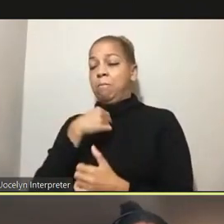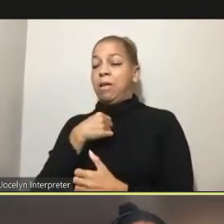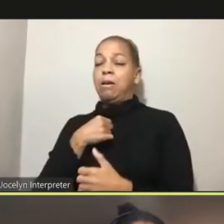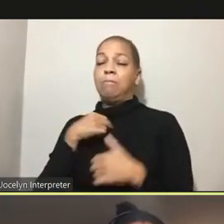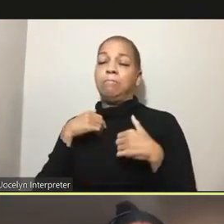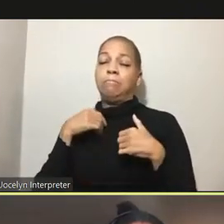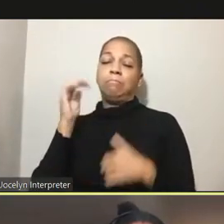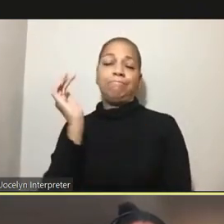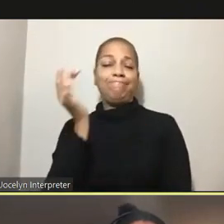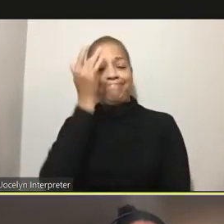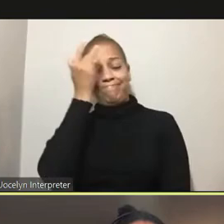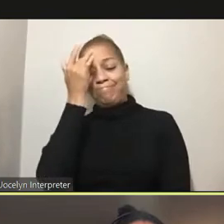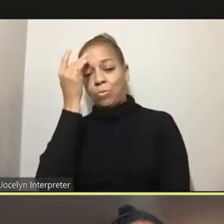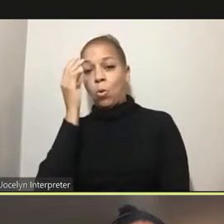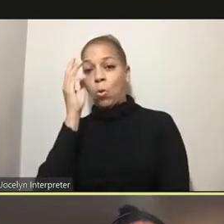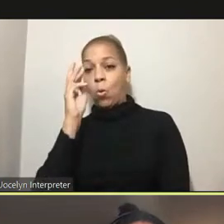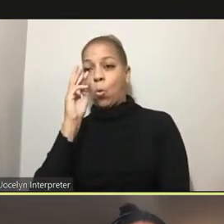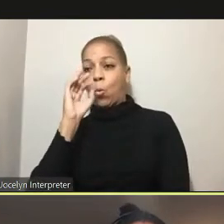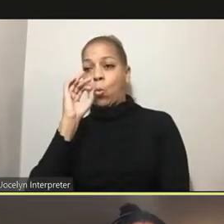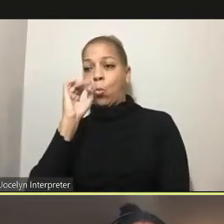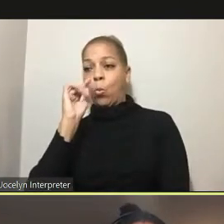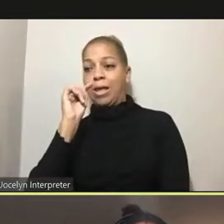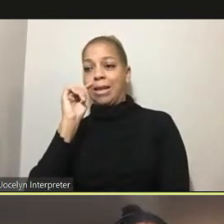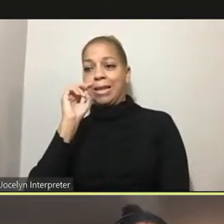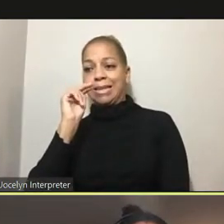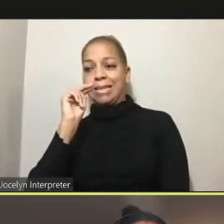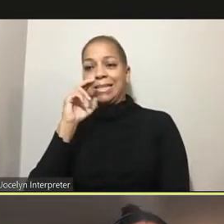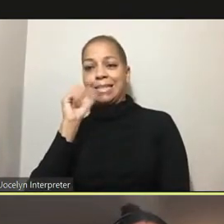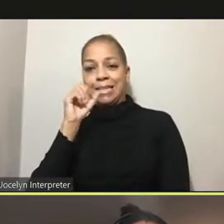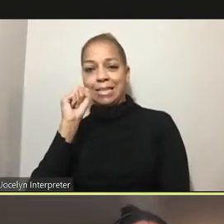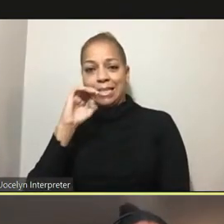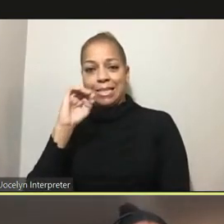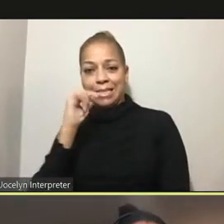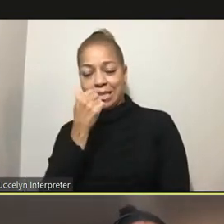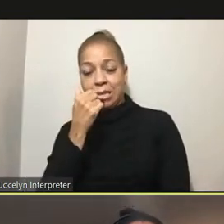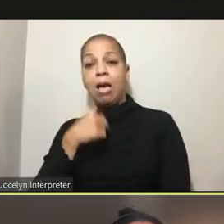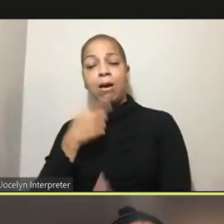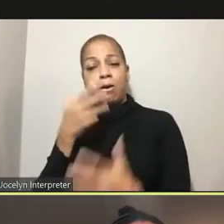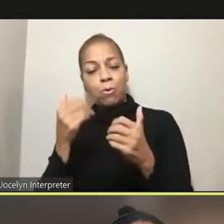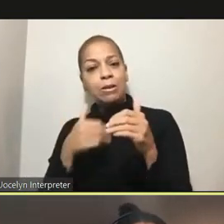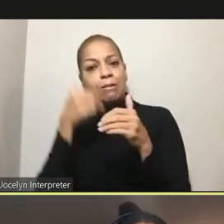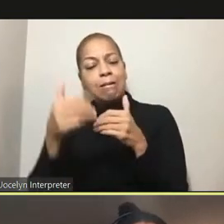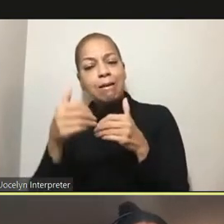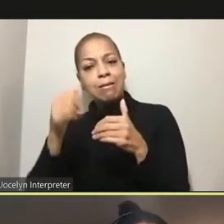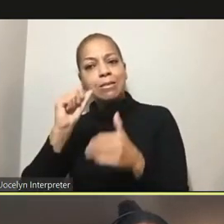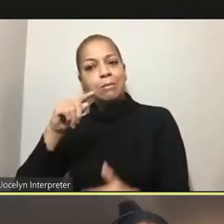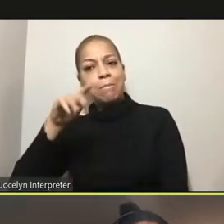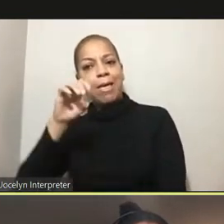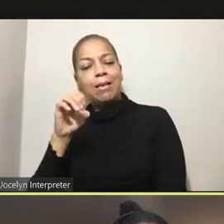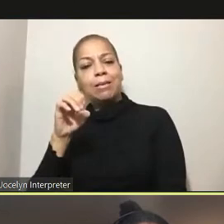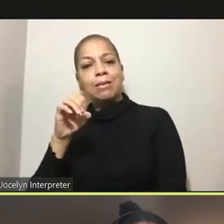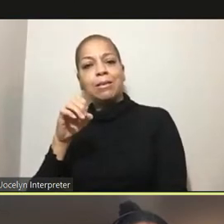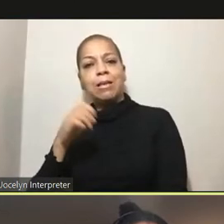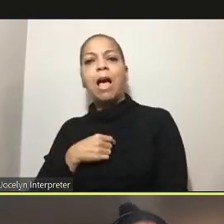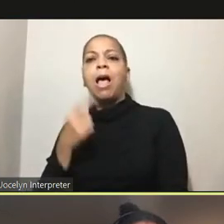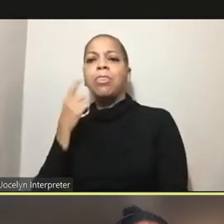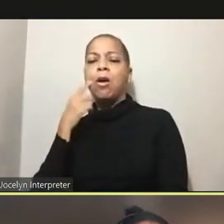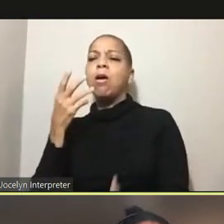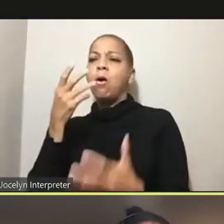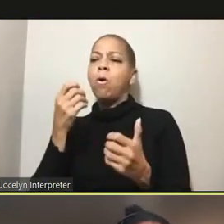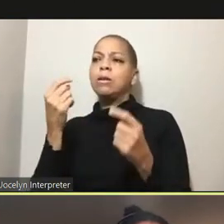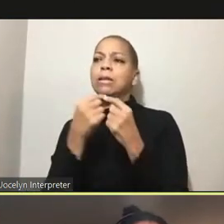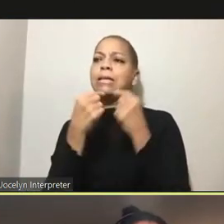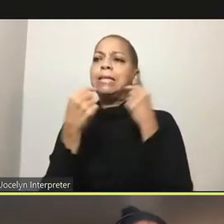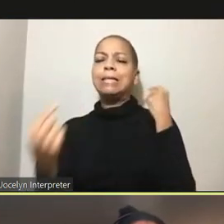of the witnessing. I want the next space, which is actually, I thought I would disagree with Nick when he was saying